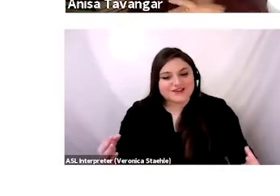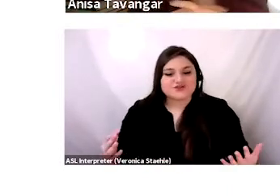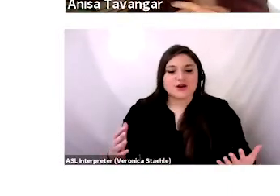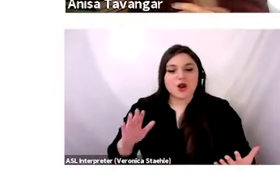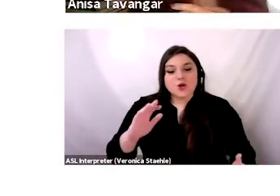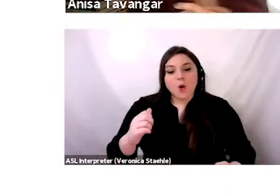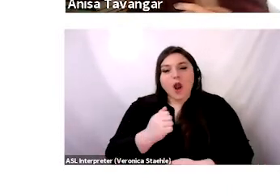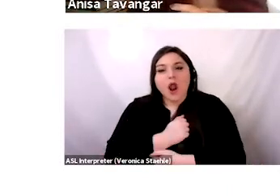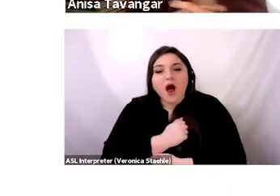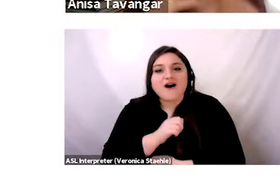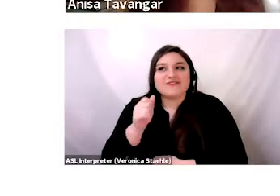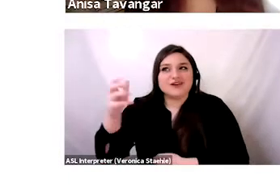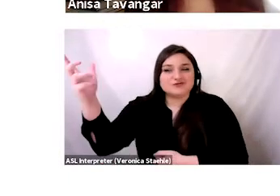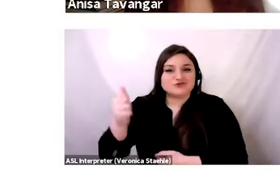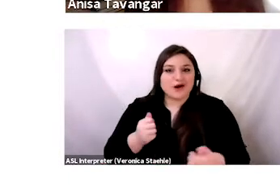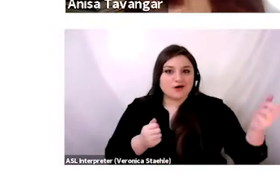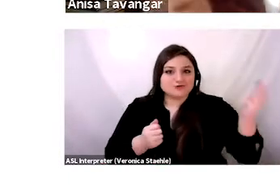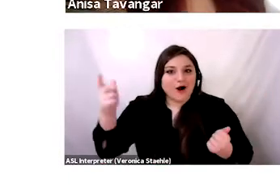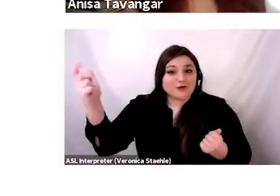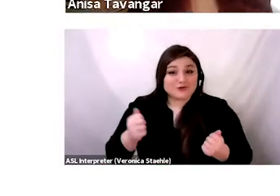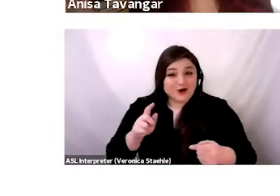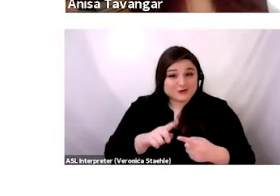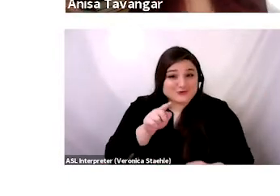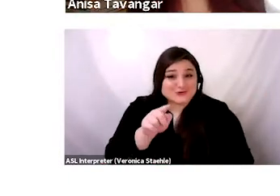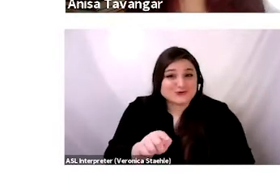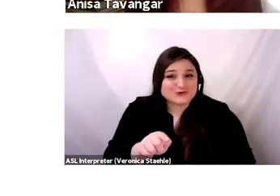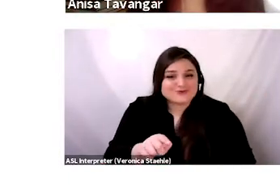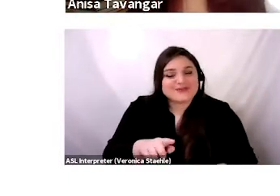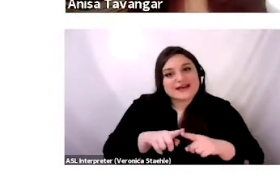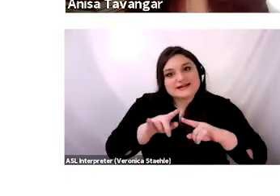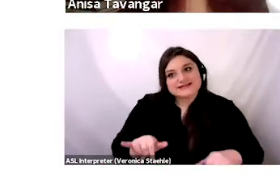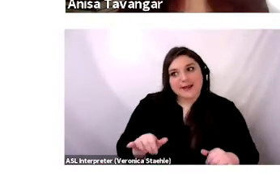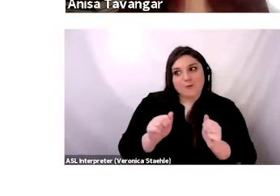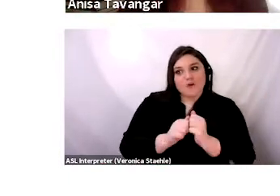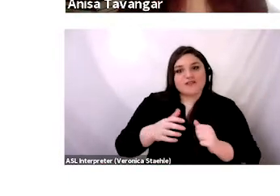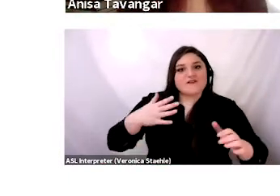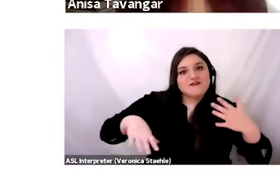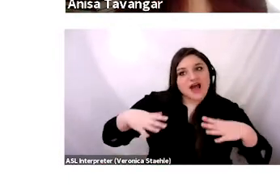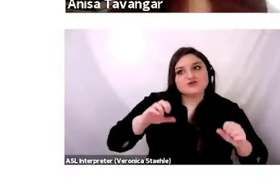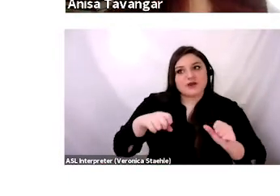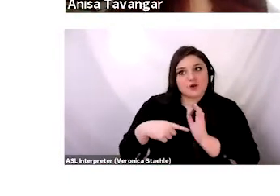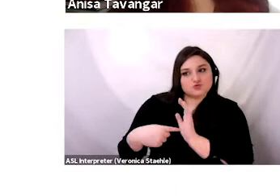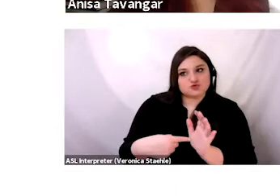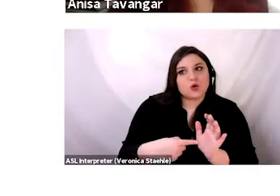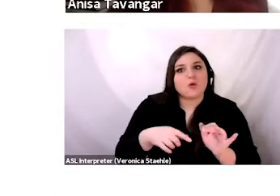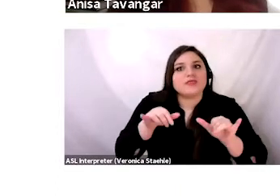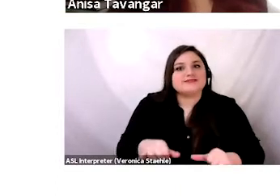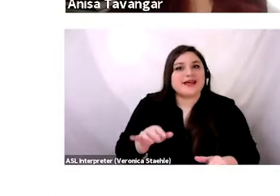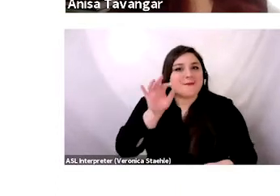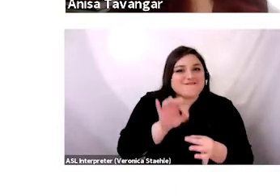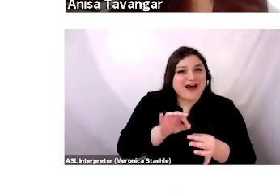attraction. So then surely fashion and clothing could also reflect these sort of